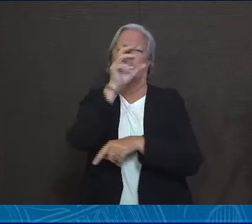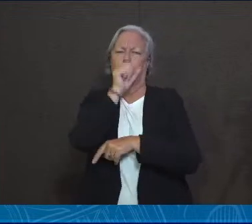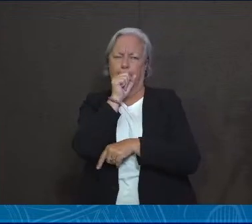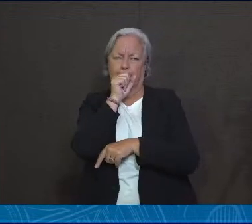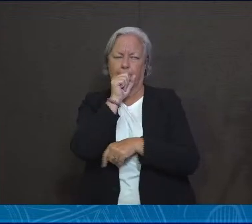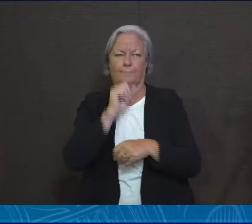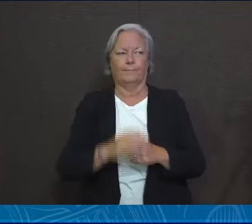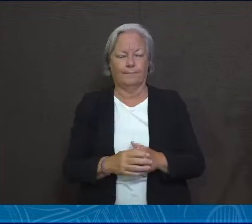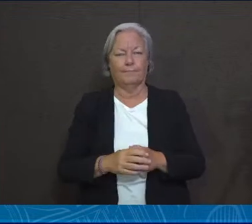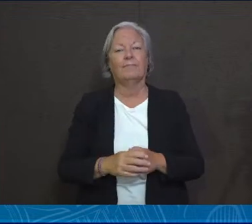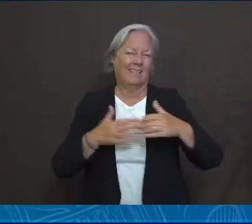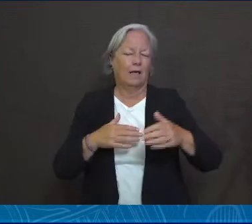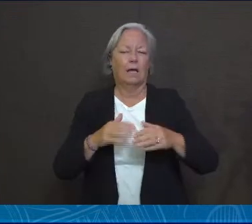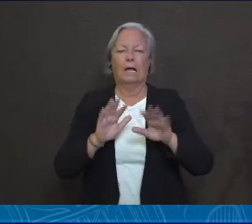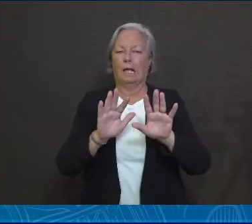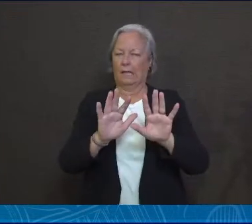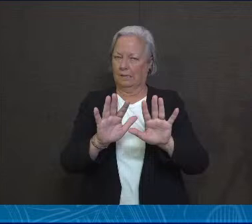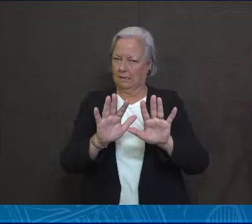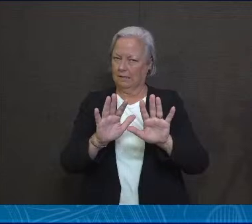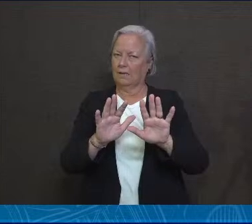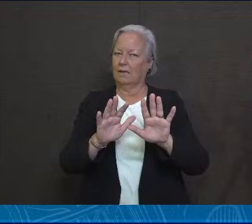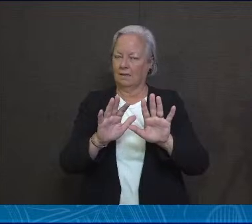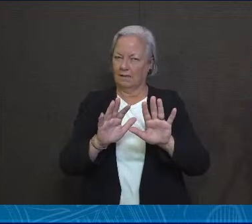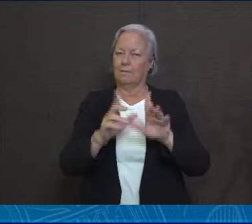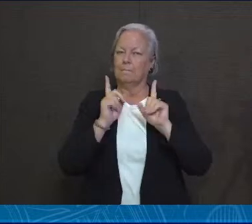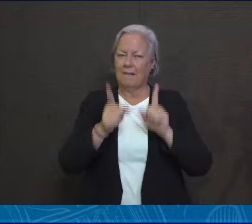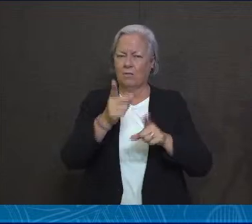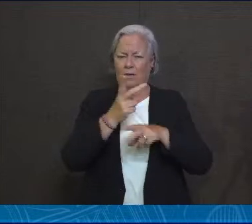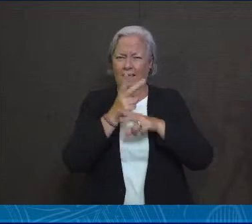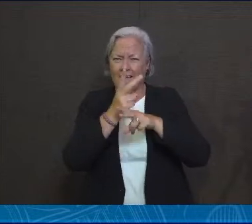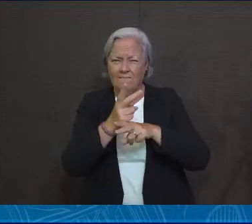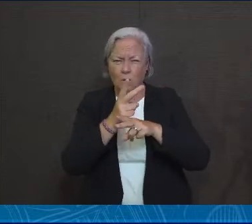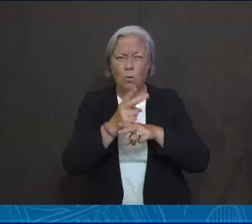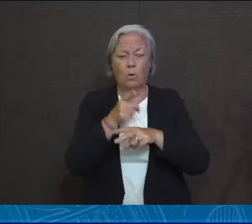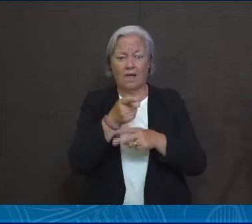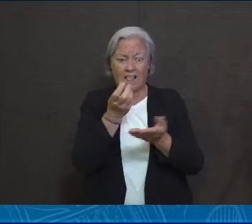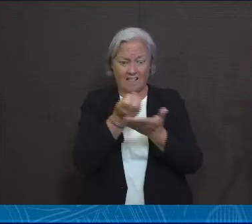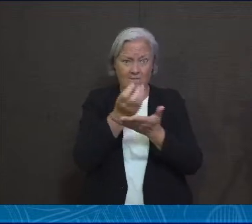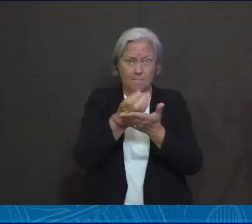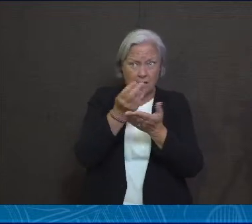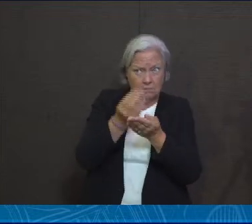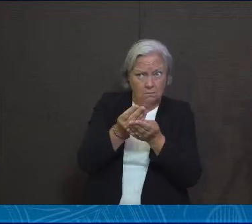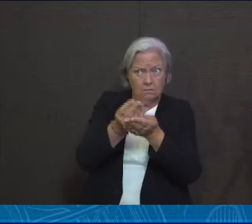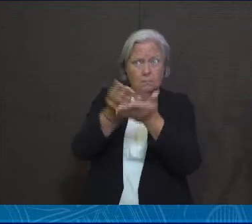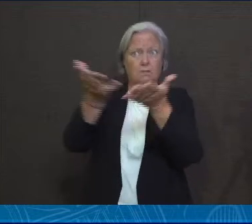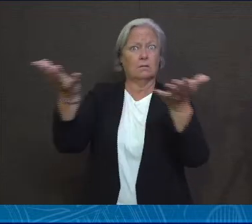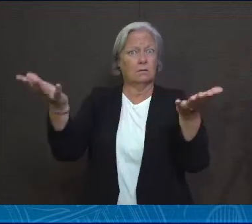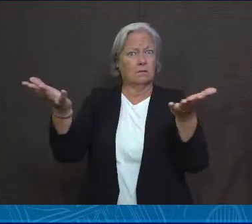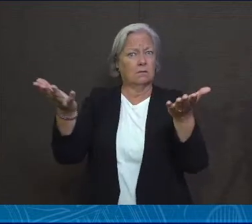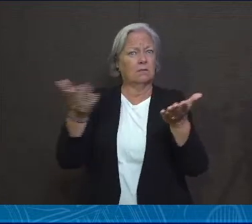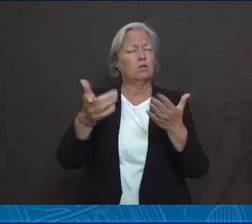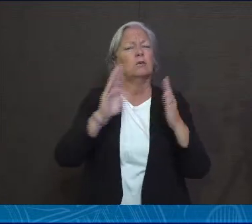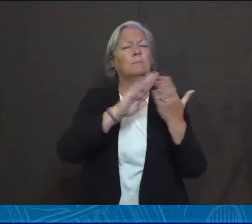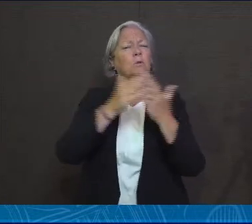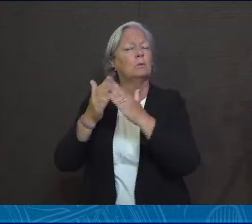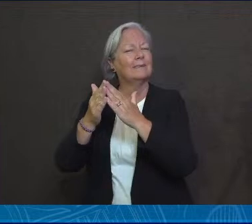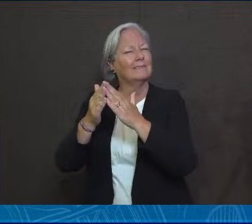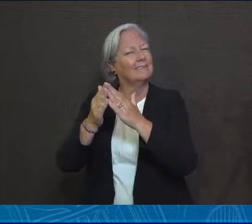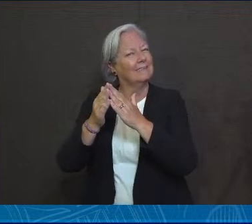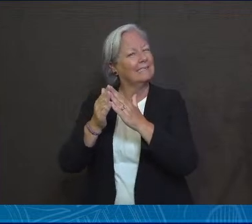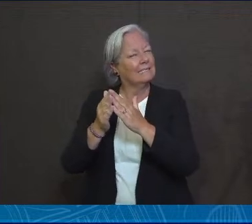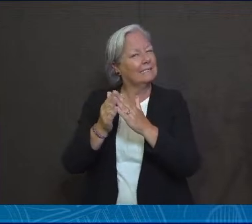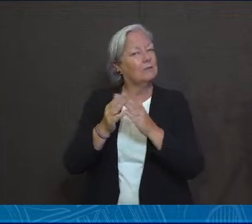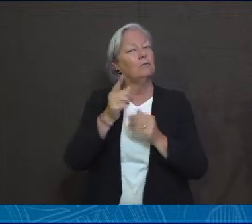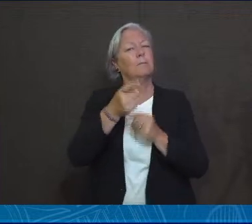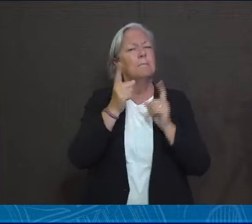about misinformation, I think with how you communicate information, and that's again where demographics is so important and